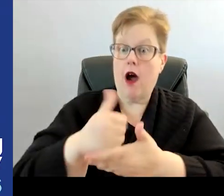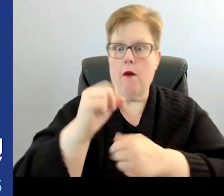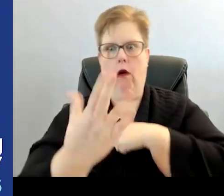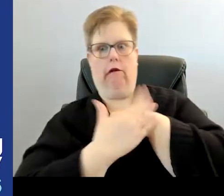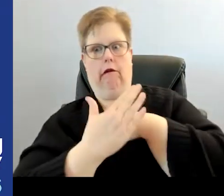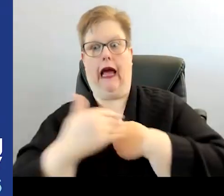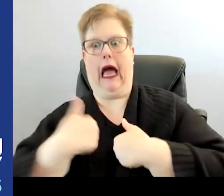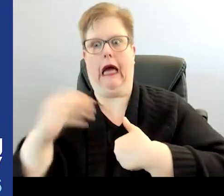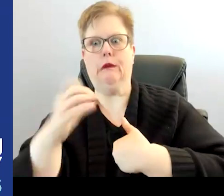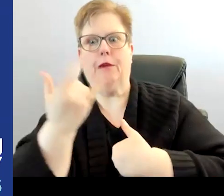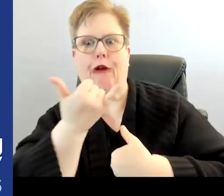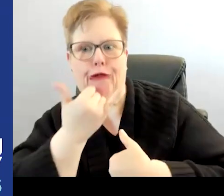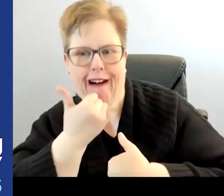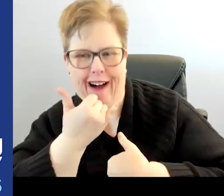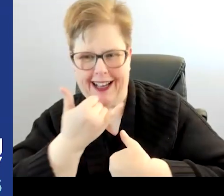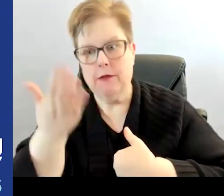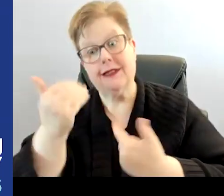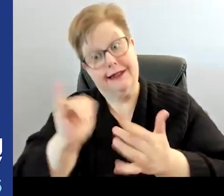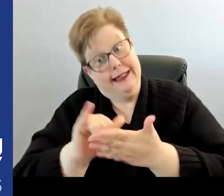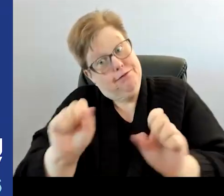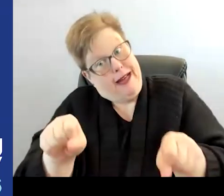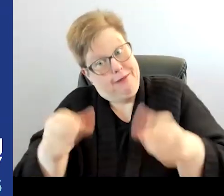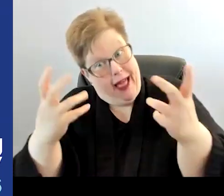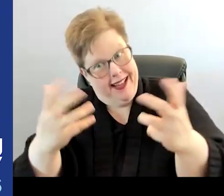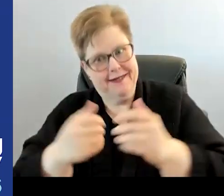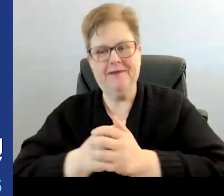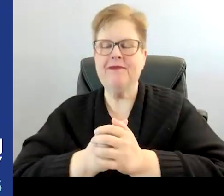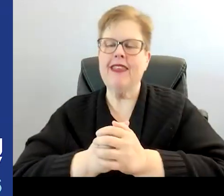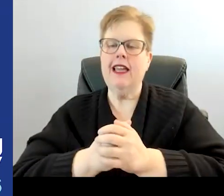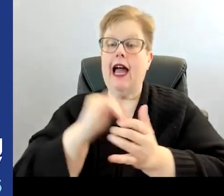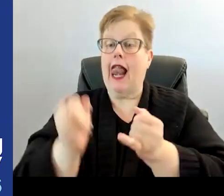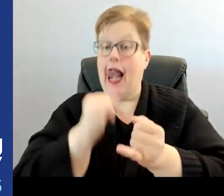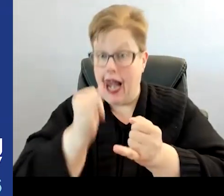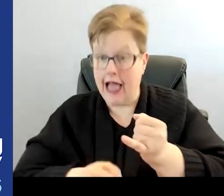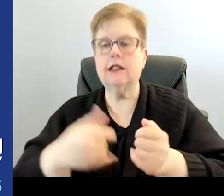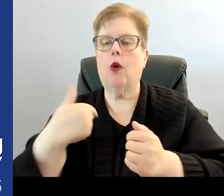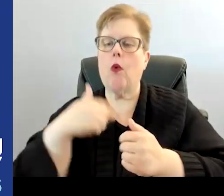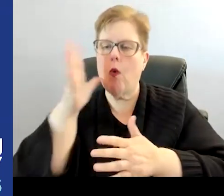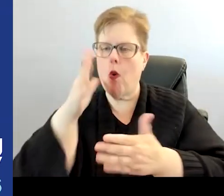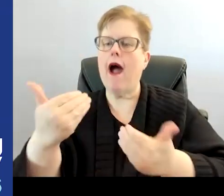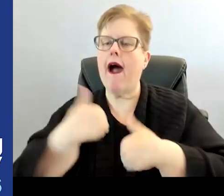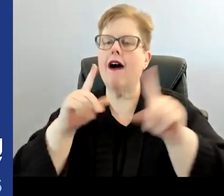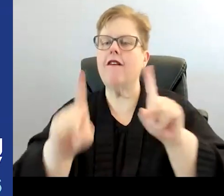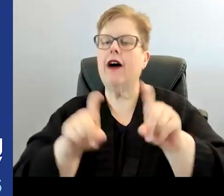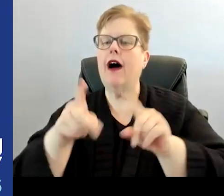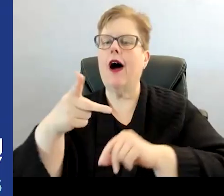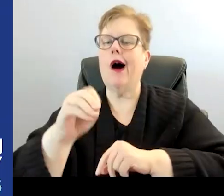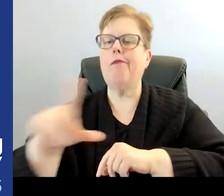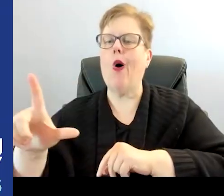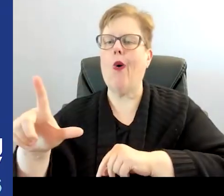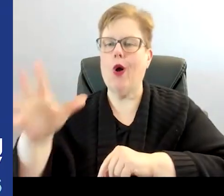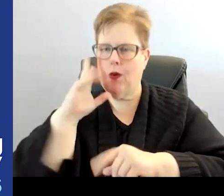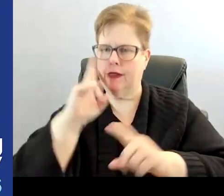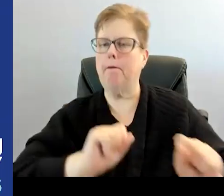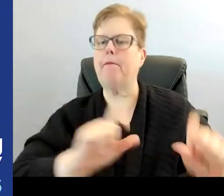done something wrong, because either of those are possible. And lastly, we are going to have a poll. And so you'll see a